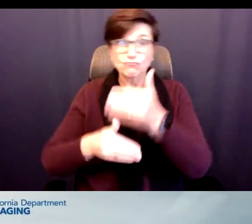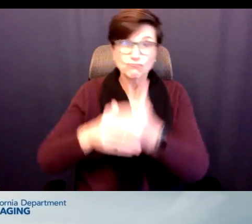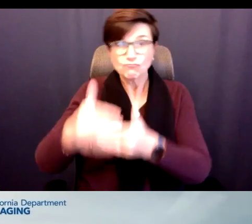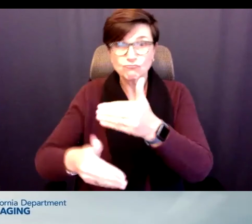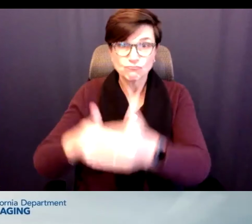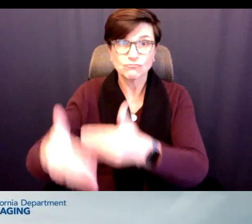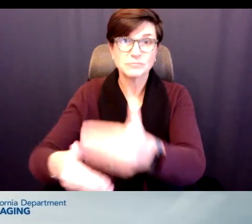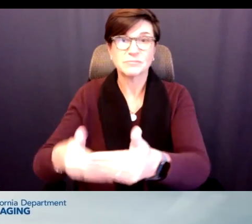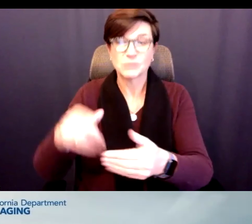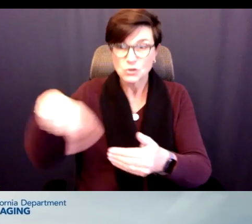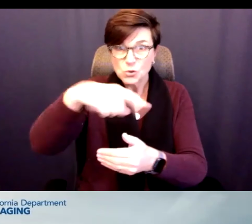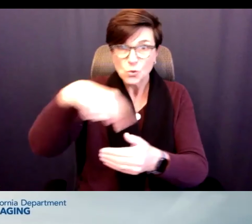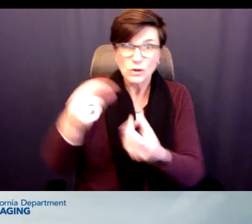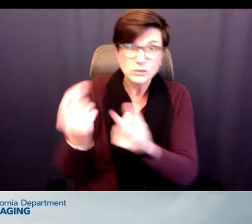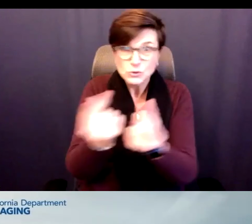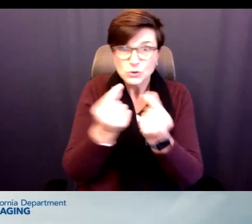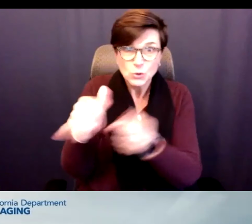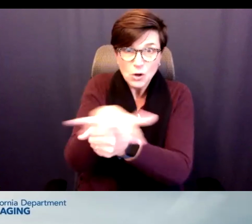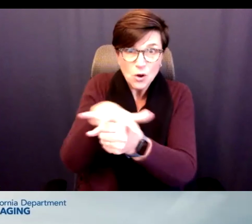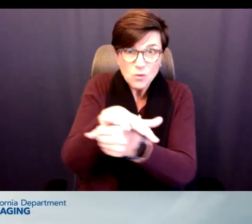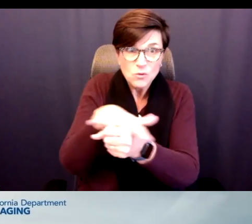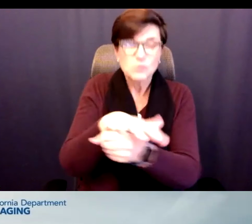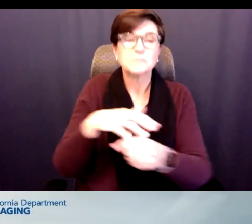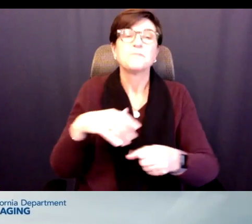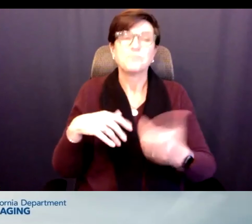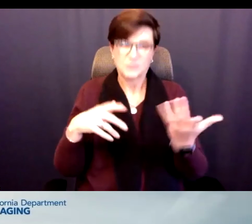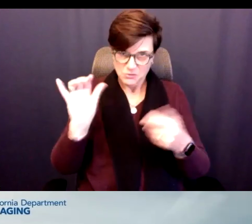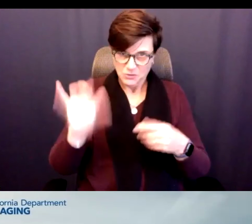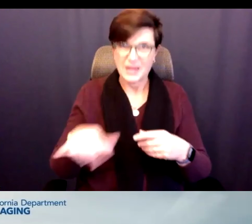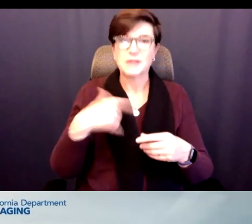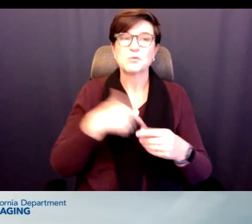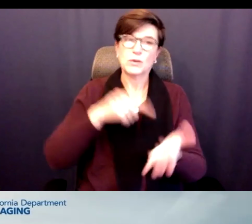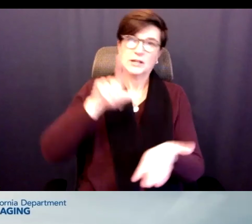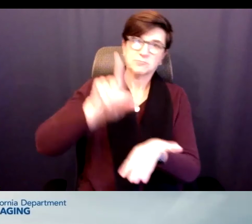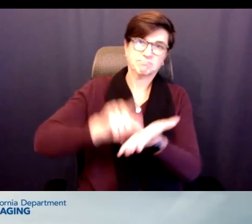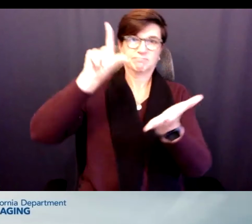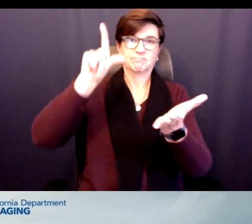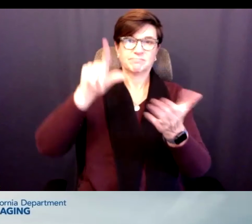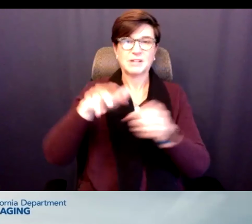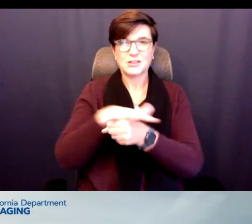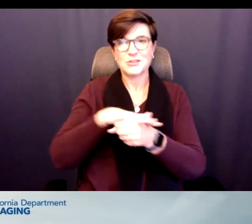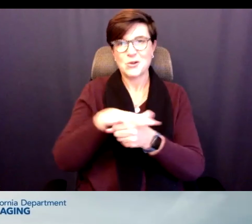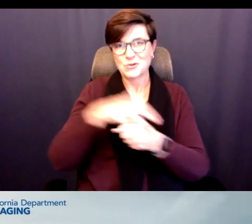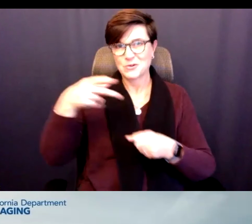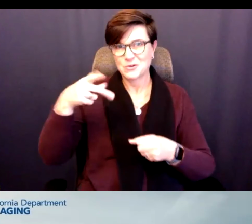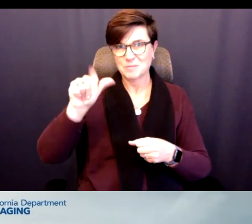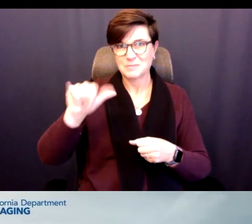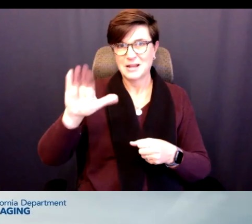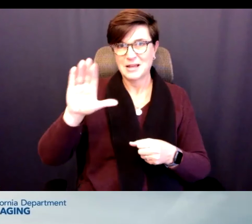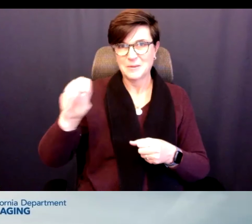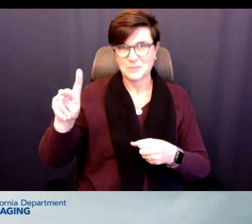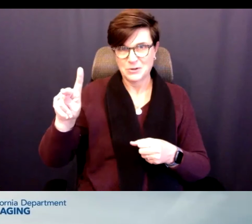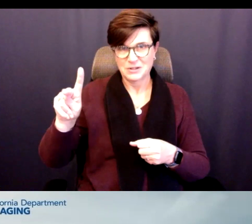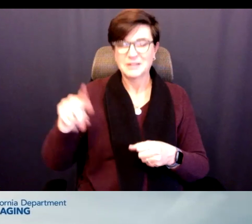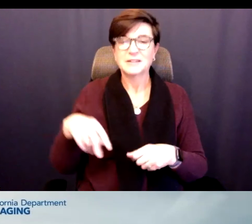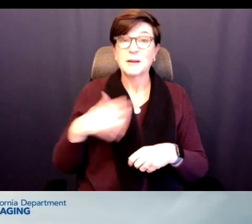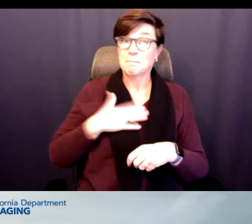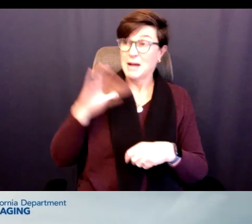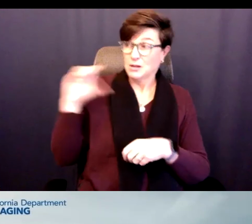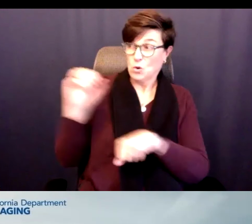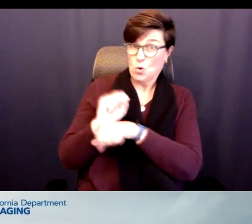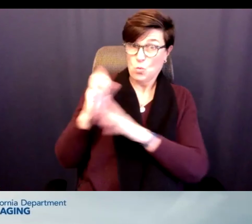in January 2021, and it launched with this local playbook. And my co-presenter today, Jackie, is actually refreshing this playbook over the next